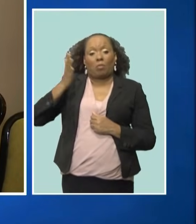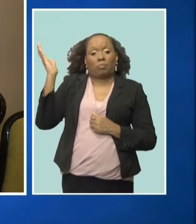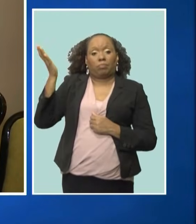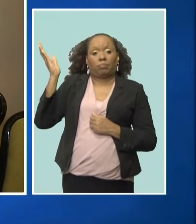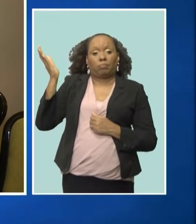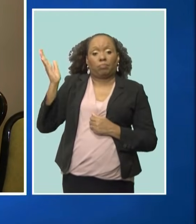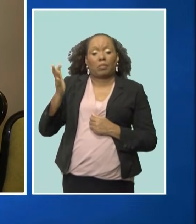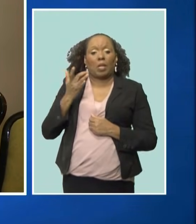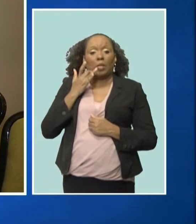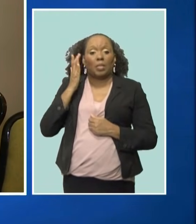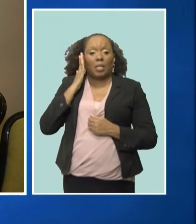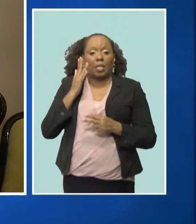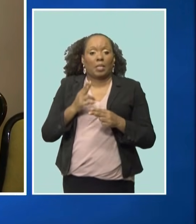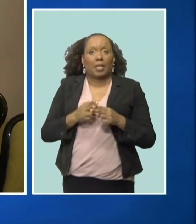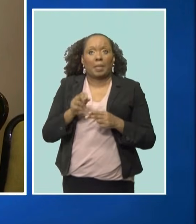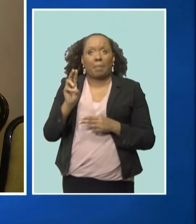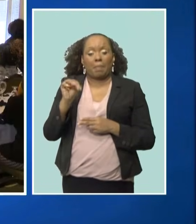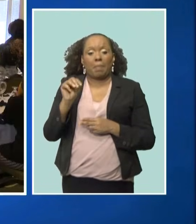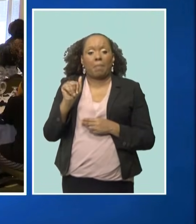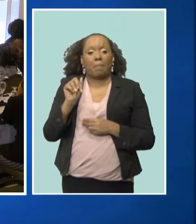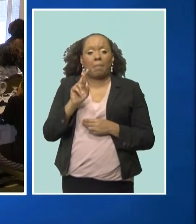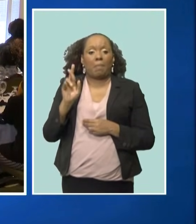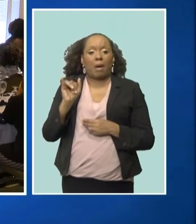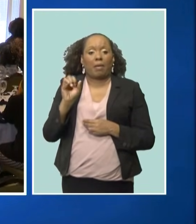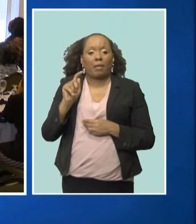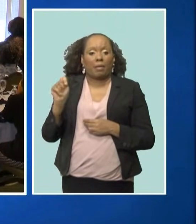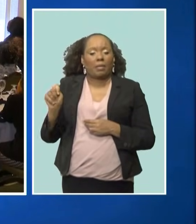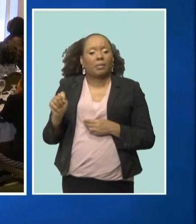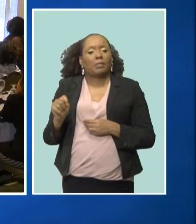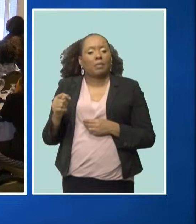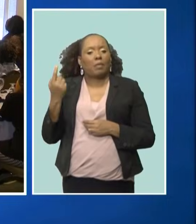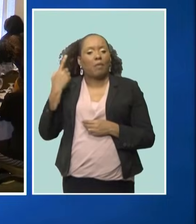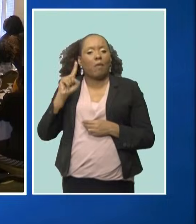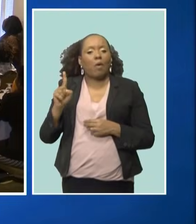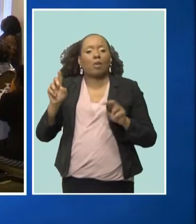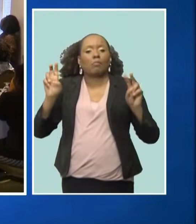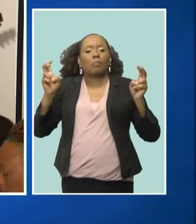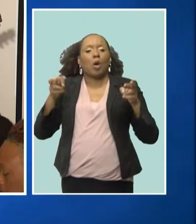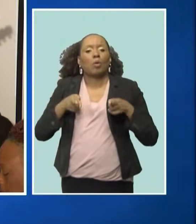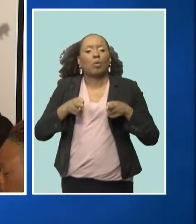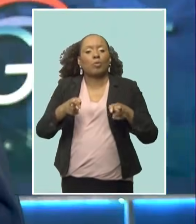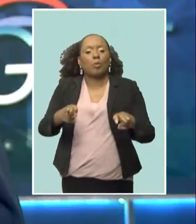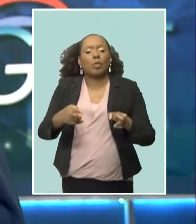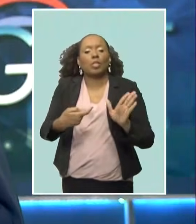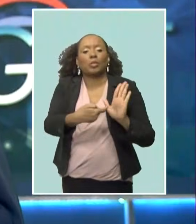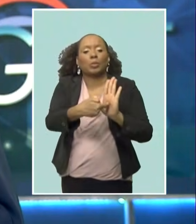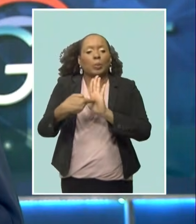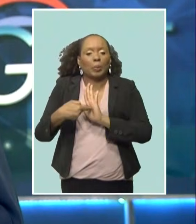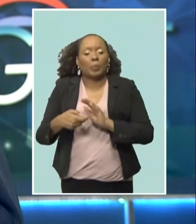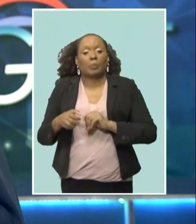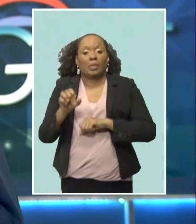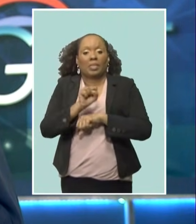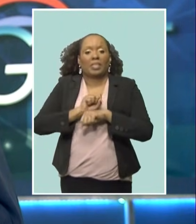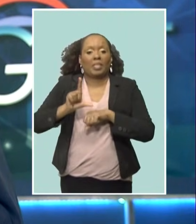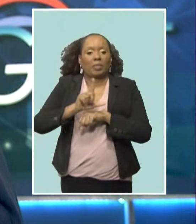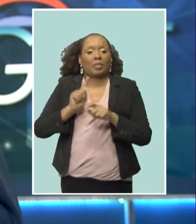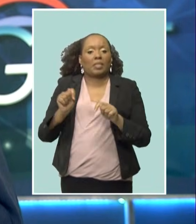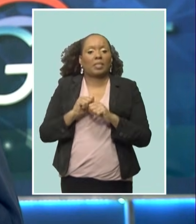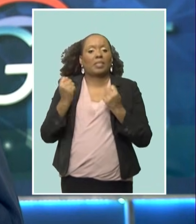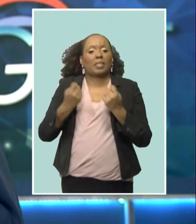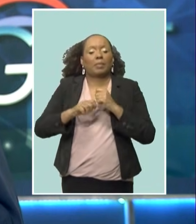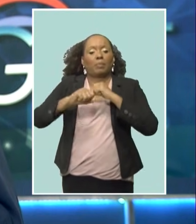festival's regional road shows, which is being hosted to promote the festival throughout the region. The St. Lucian team is also